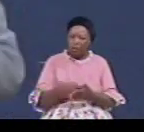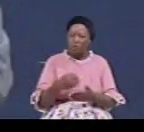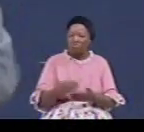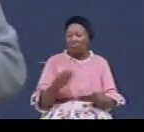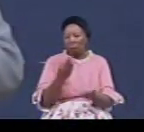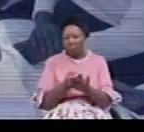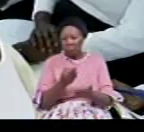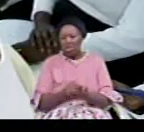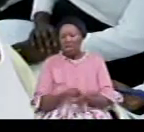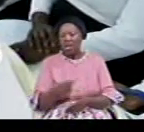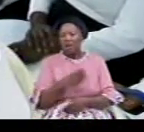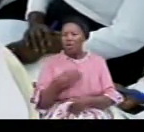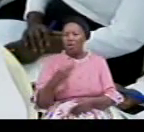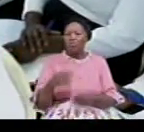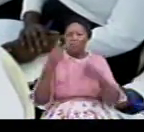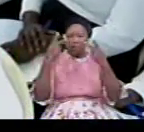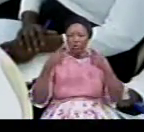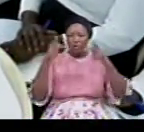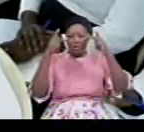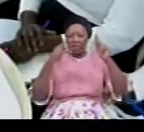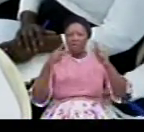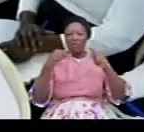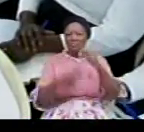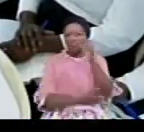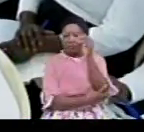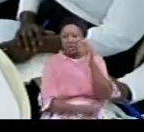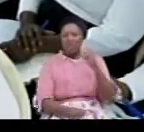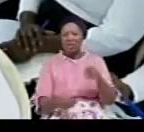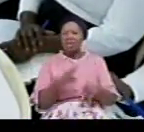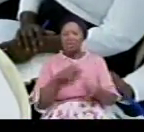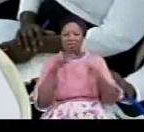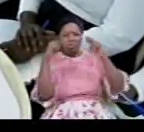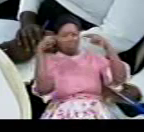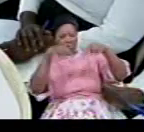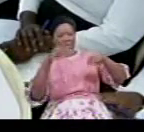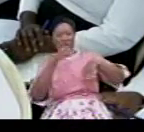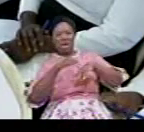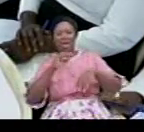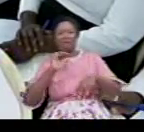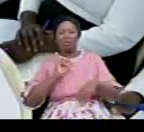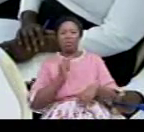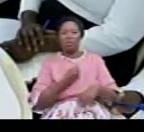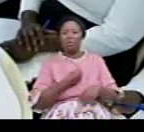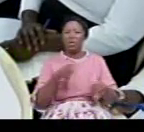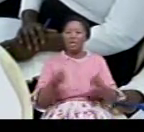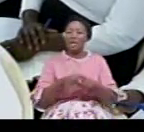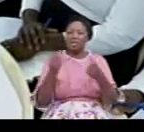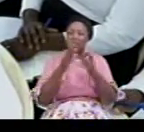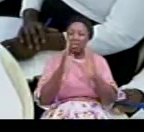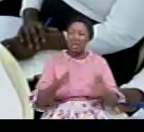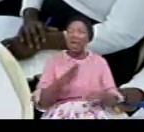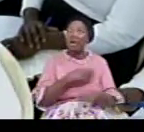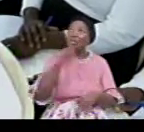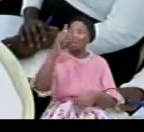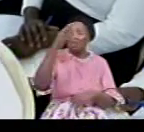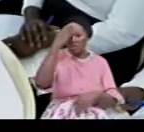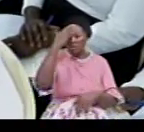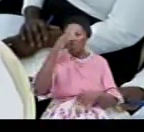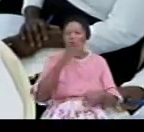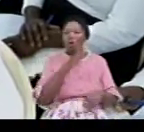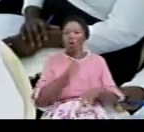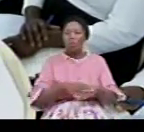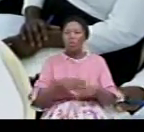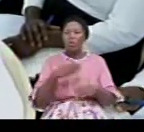of prosperity, poverty, he looked at us as sinners, and he knew of all the things